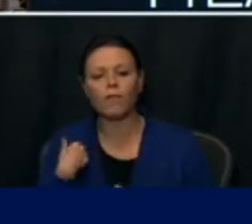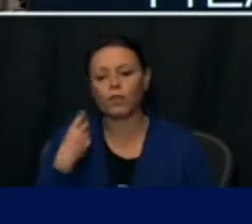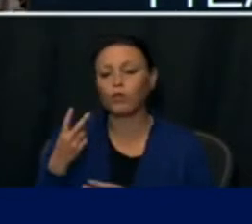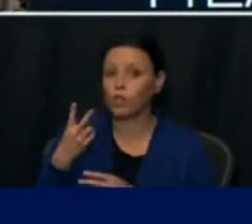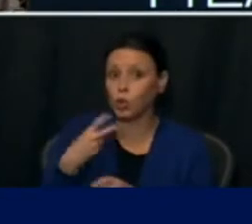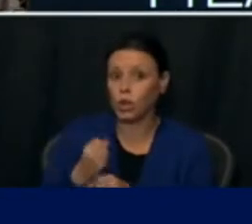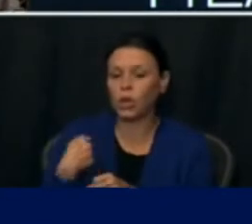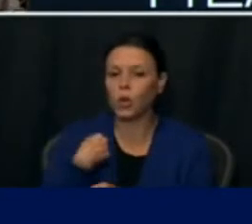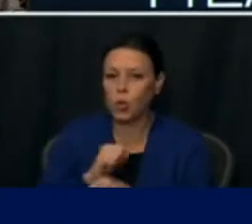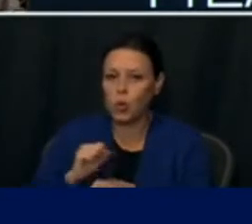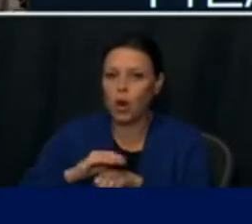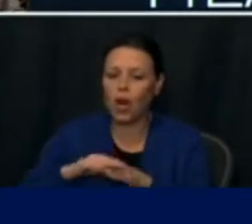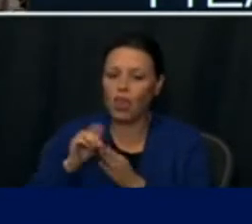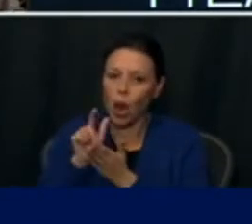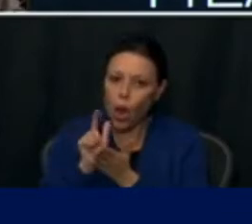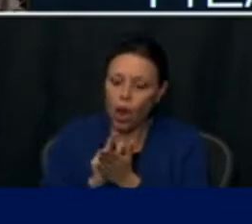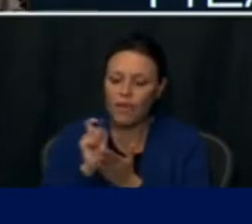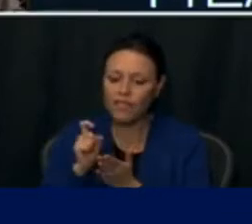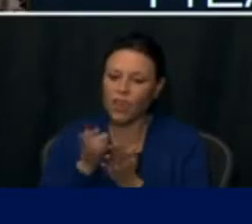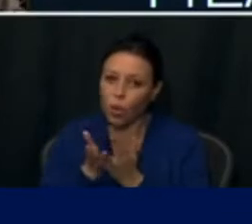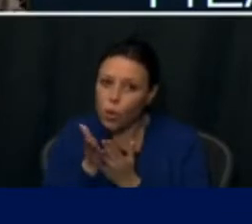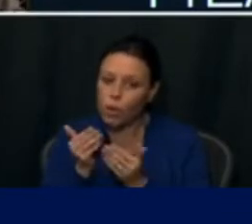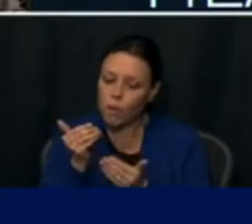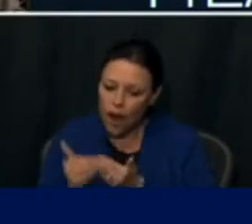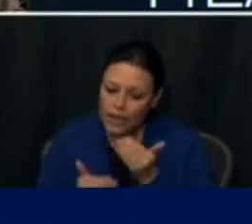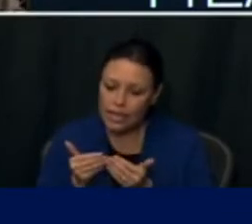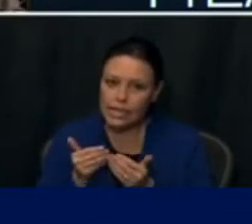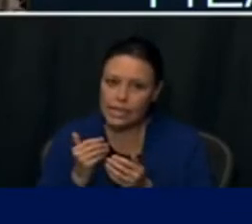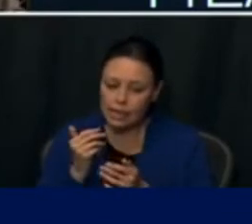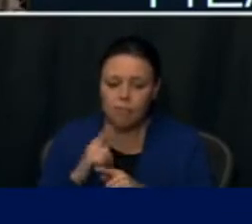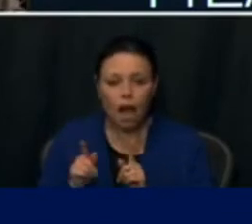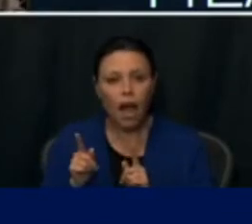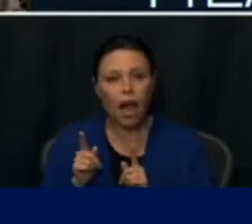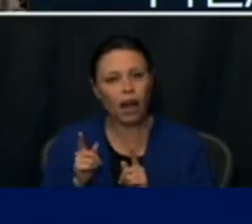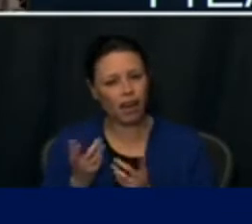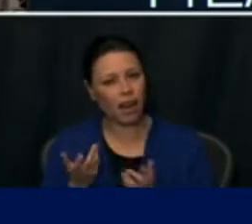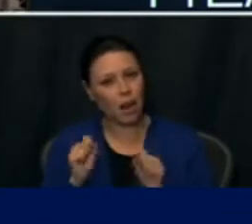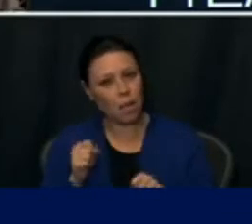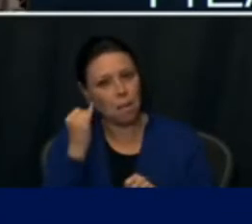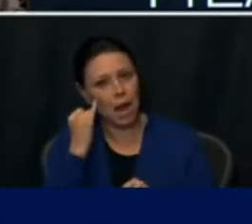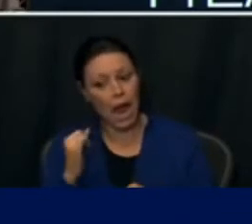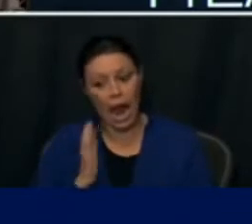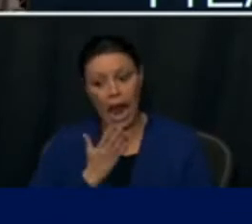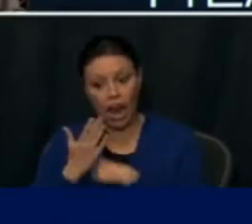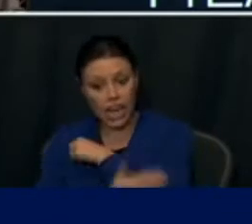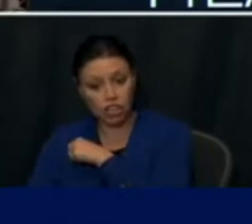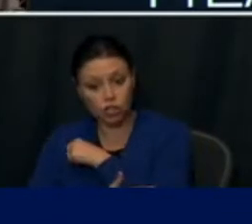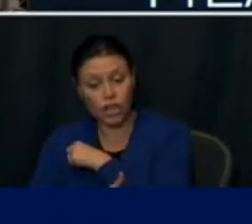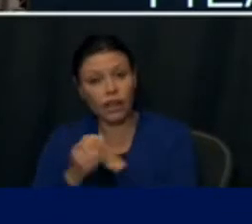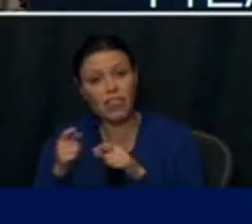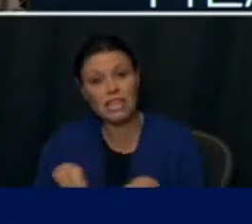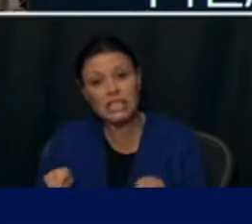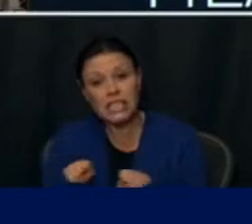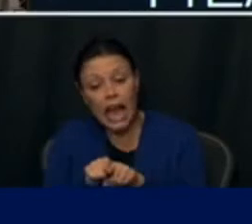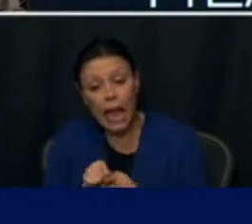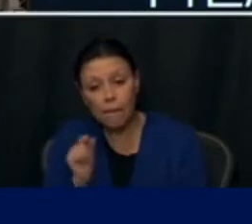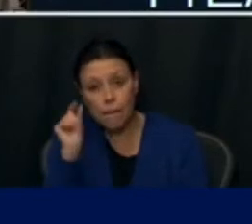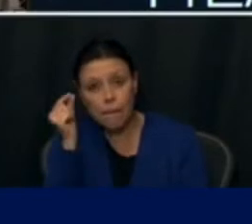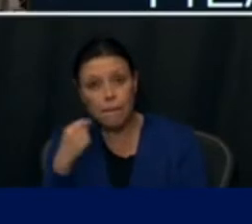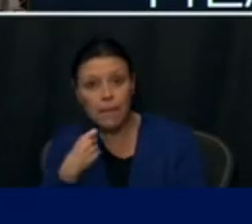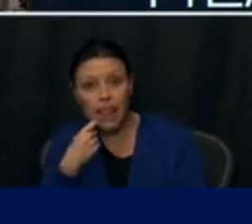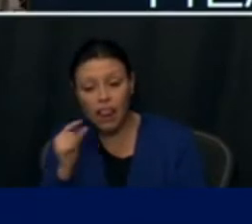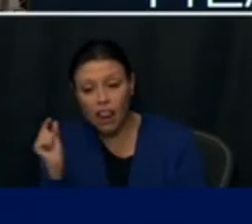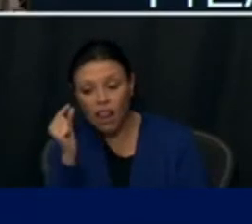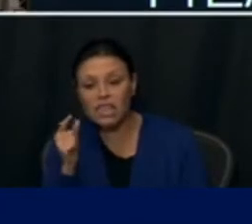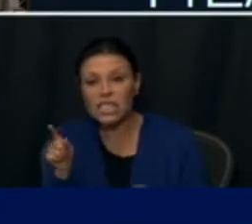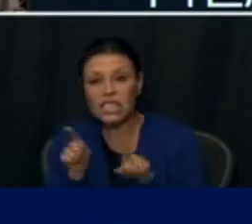statutorily we had to go through a process but when you think that our nation for the exact same pill out of the